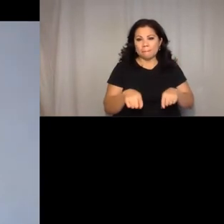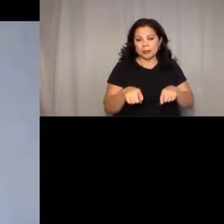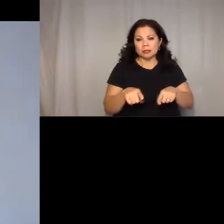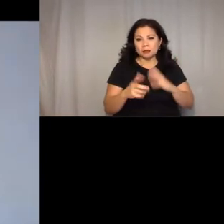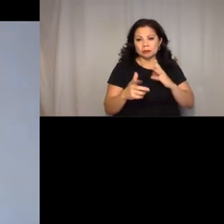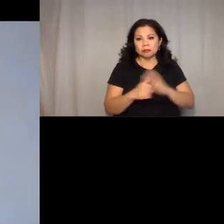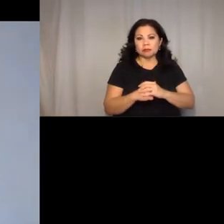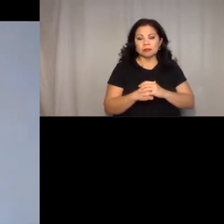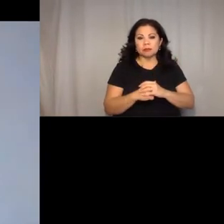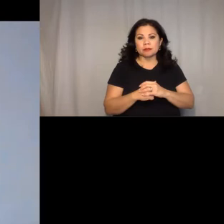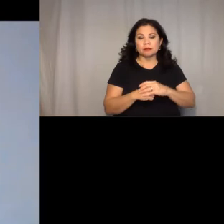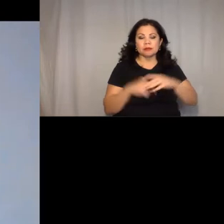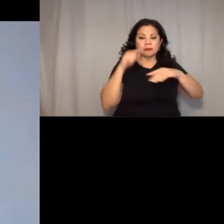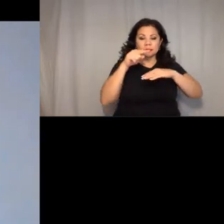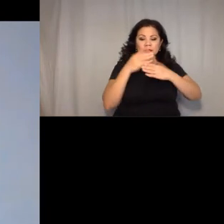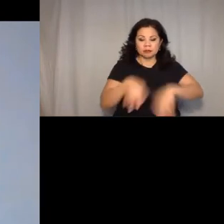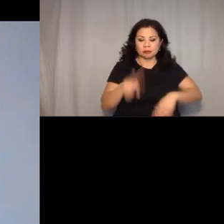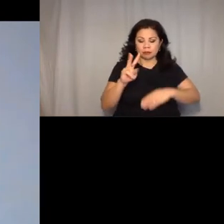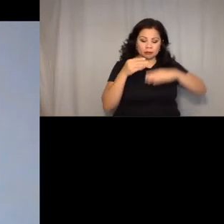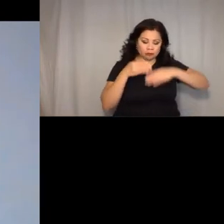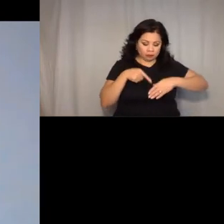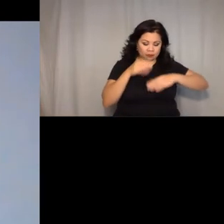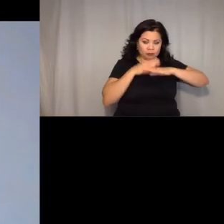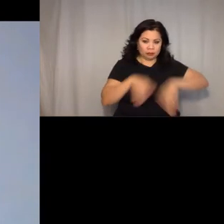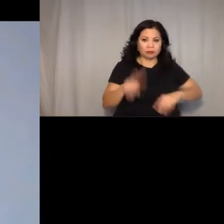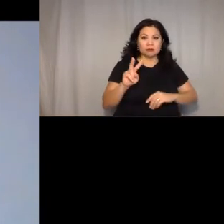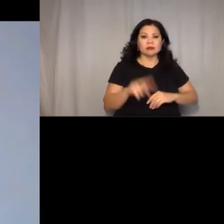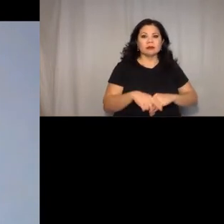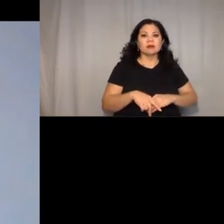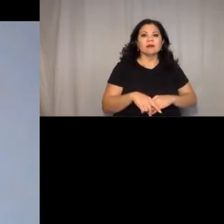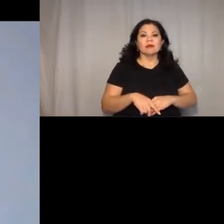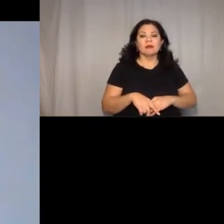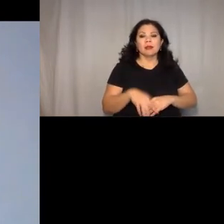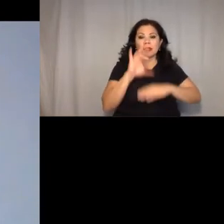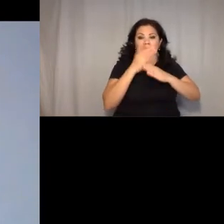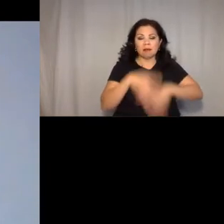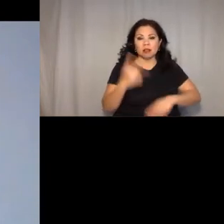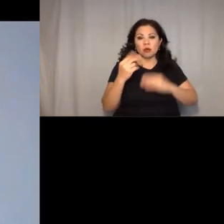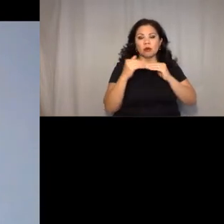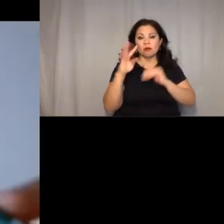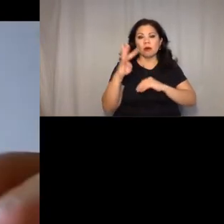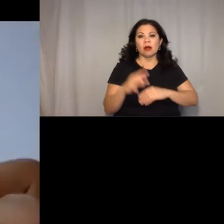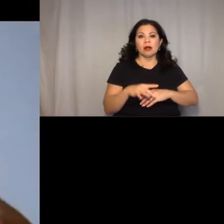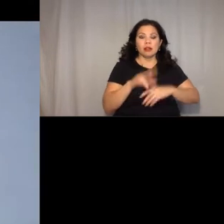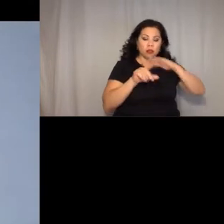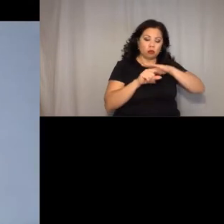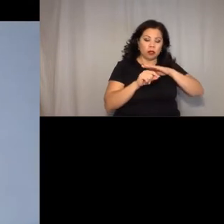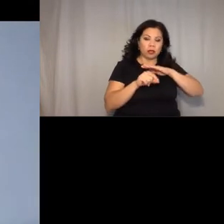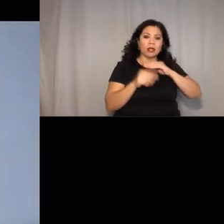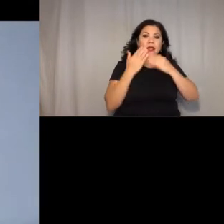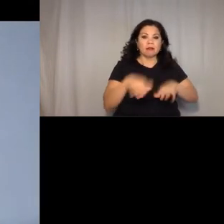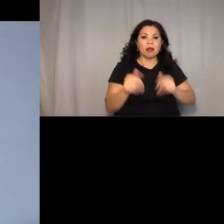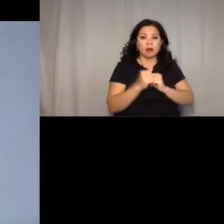that. Divide by 2, divide by 2. 8 divided by 2 is 4. 20 divided by 2 is 10. This